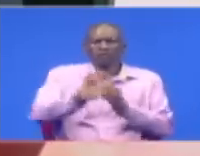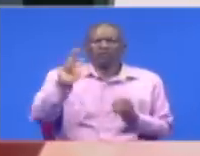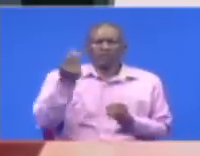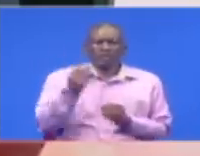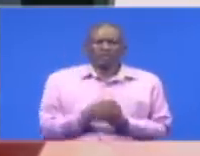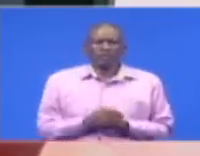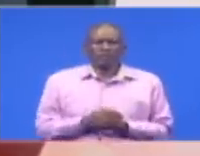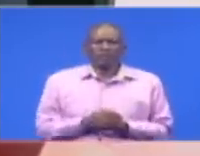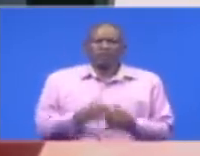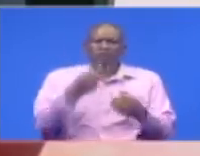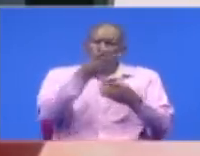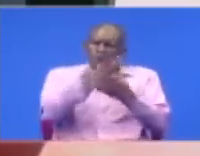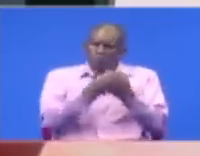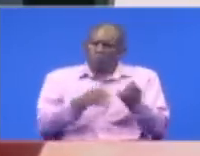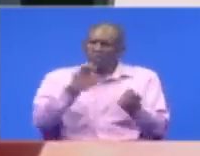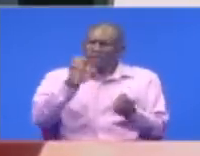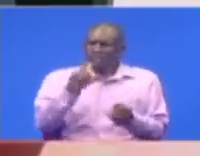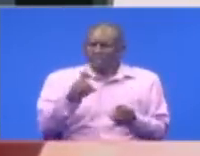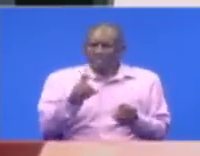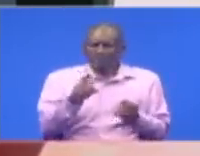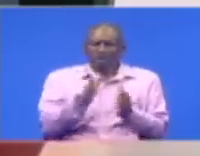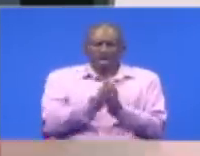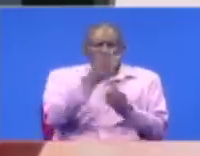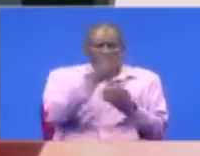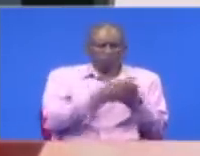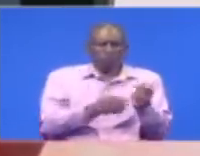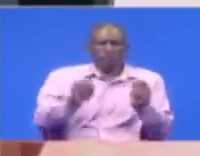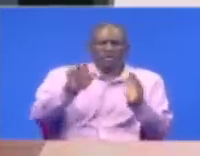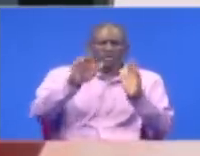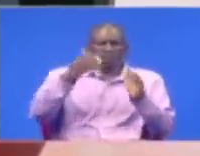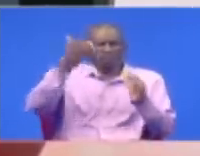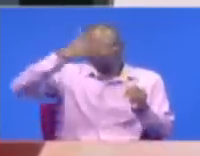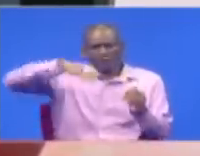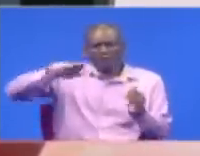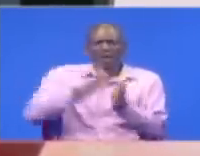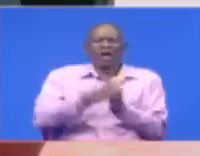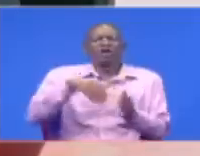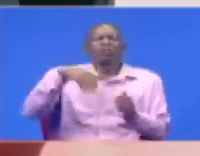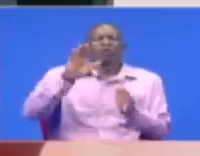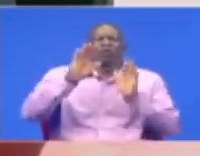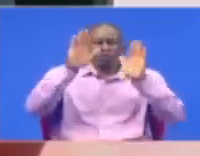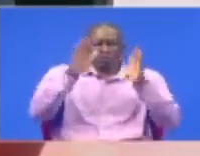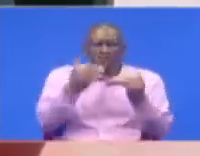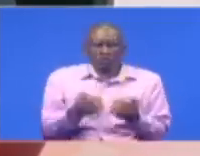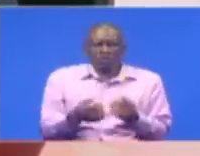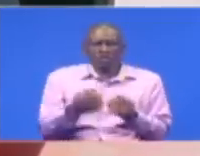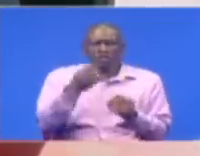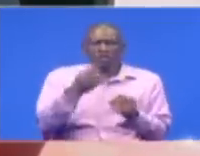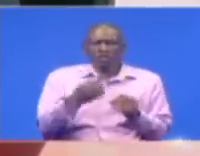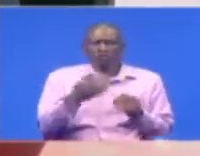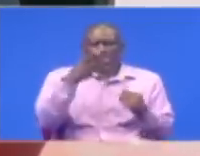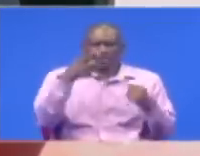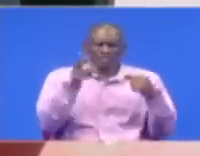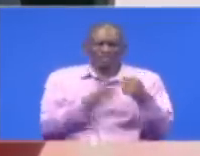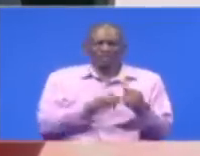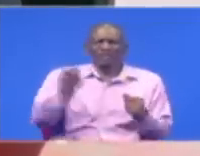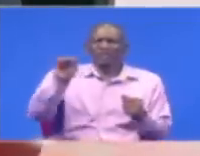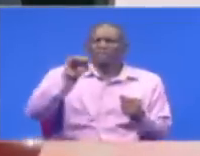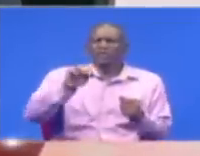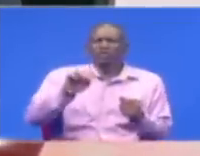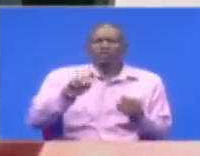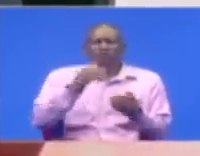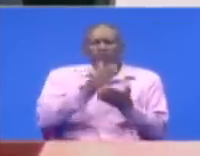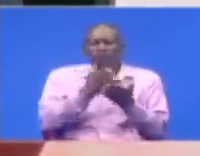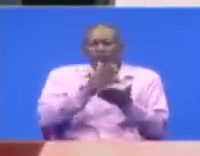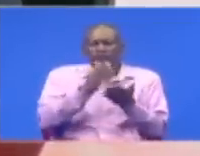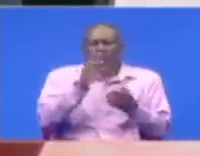Kenya. Both executive, both legislature, and more important, the 47 million or